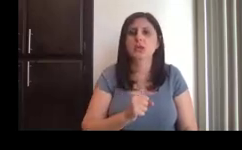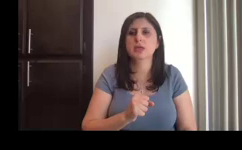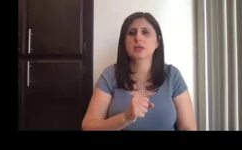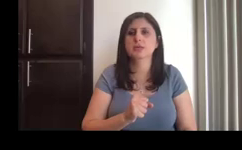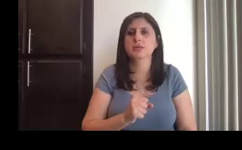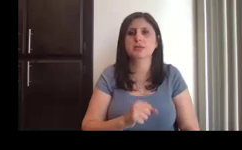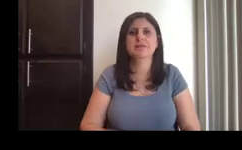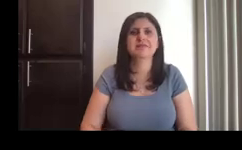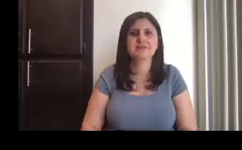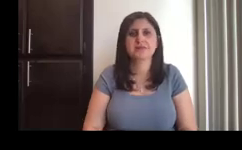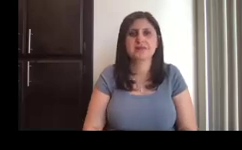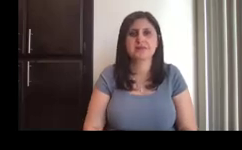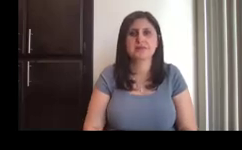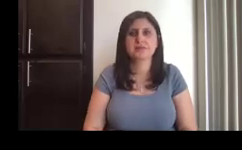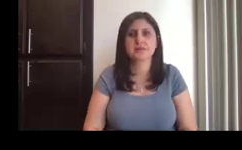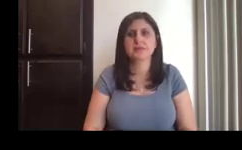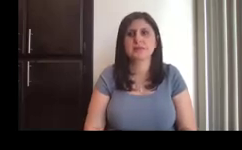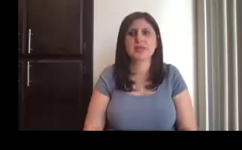Old,